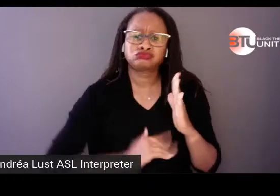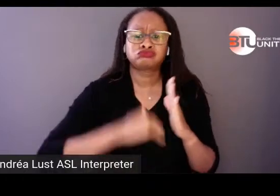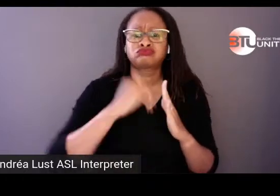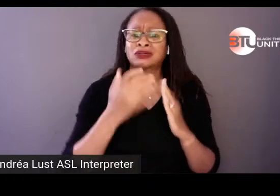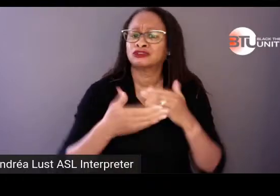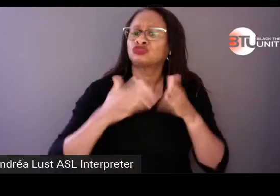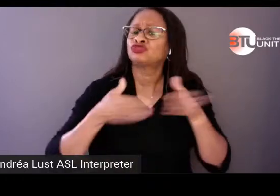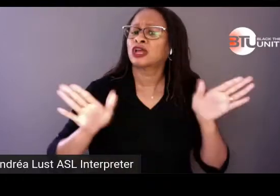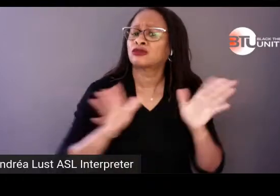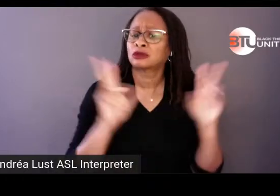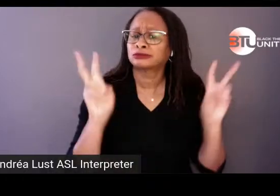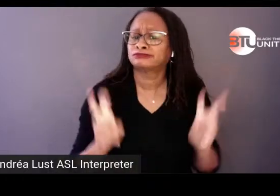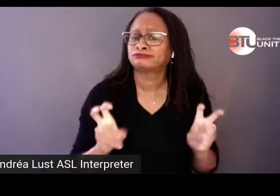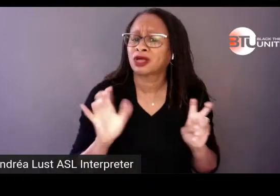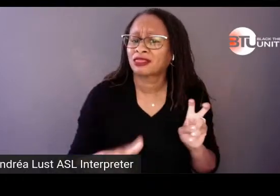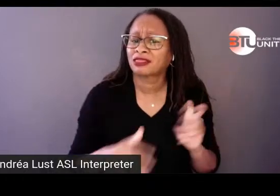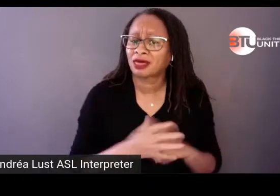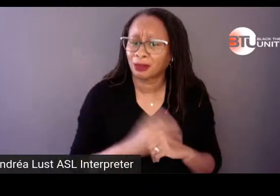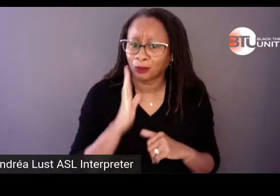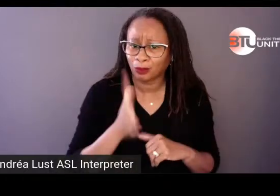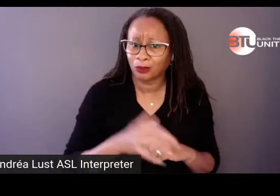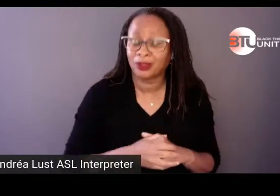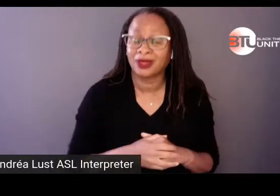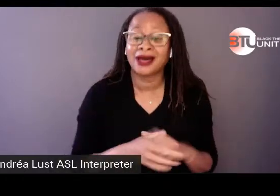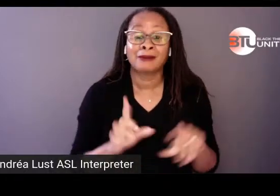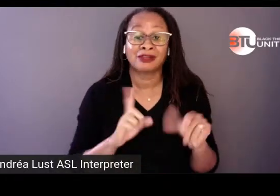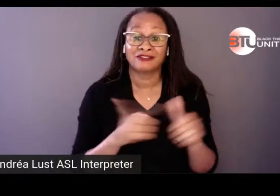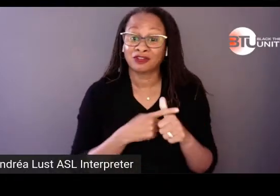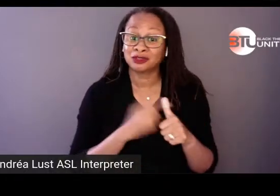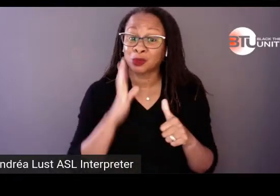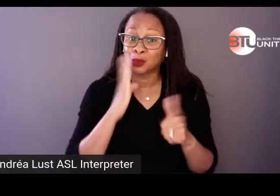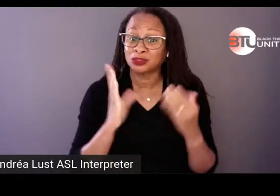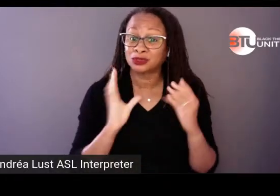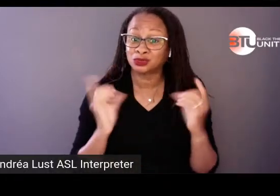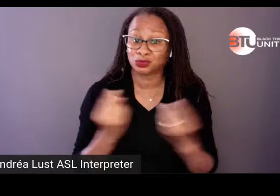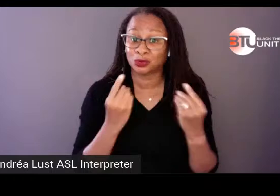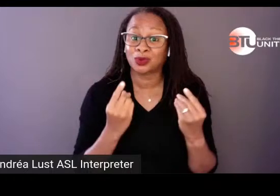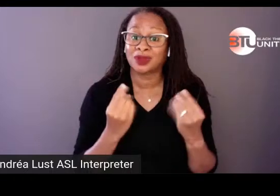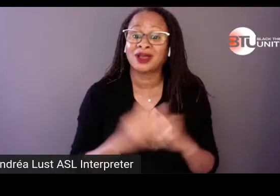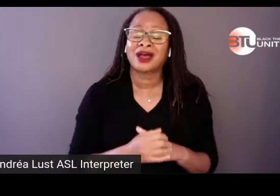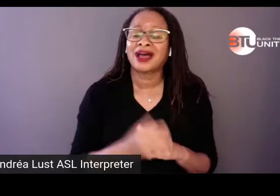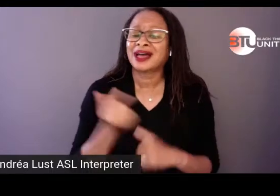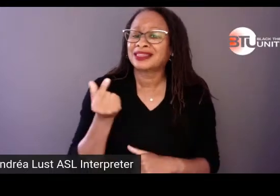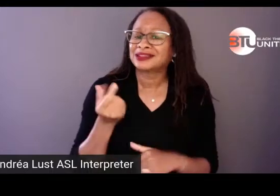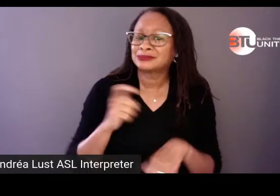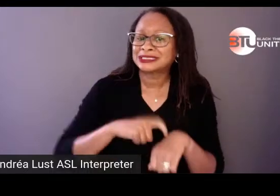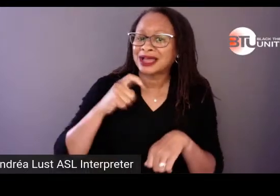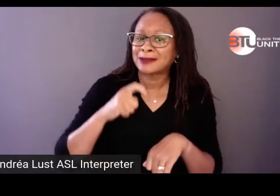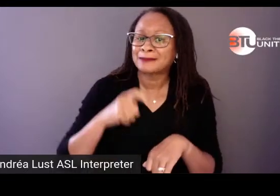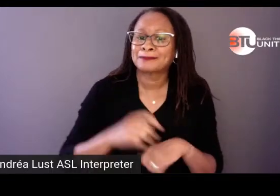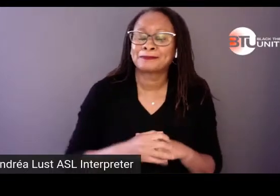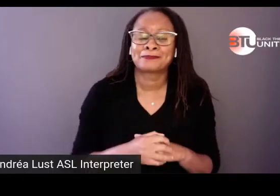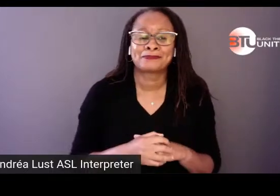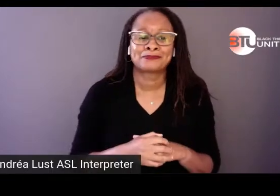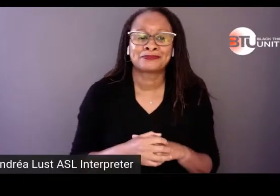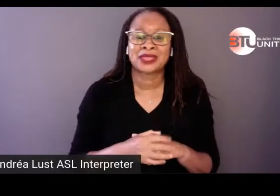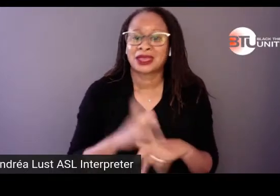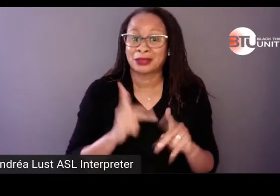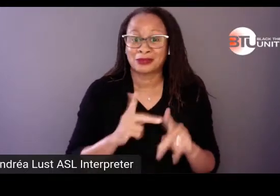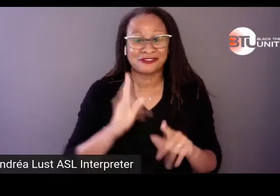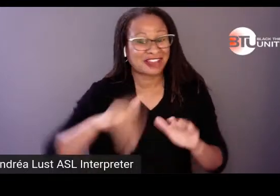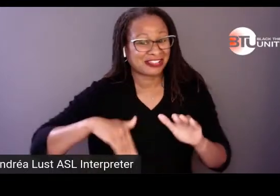But first I want to start out spending a little bit of time, maybe giving you a little bit of a 15, for those of you who haven't been to law